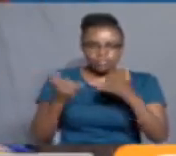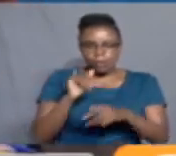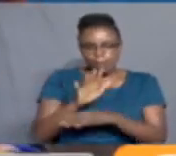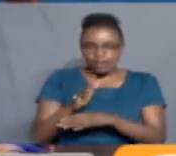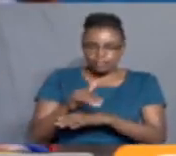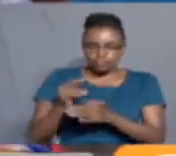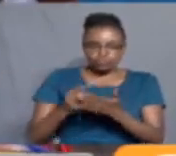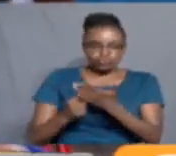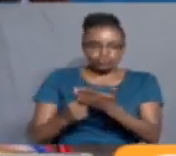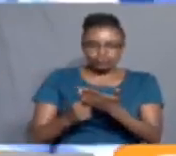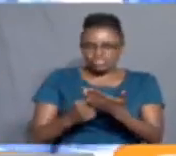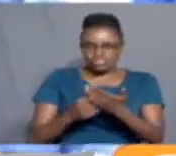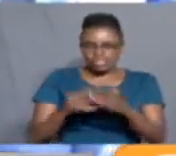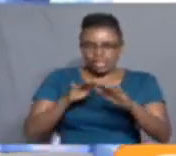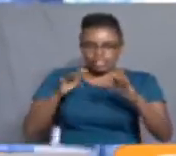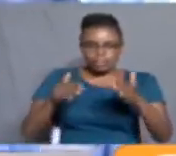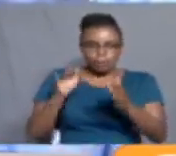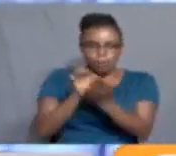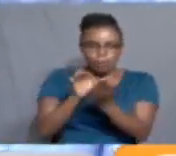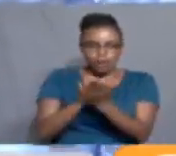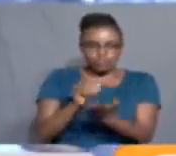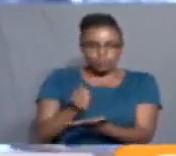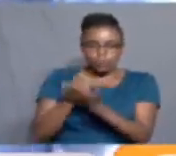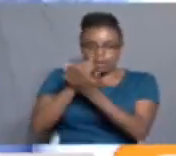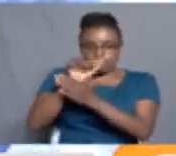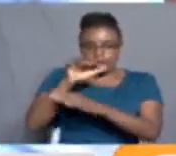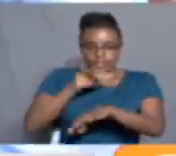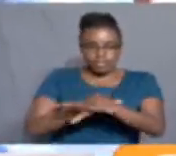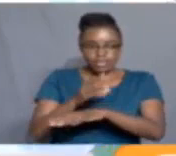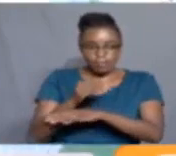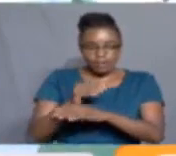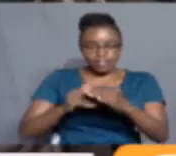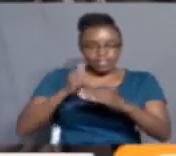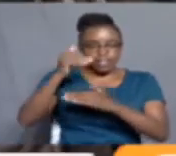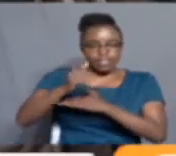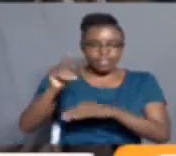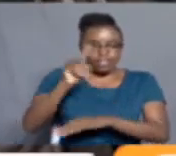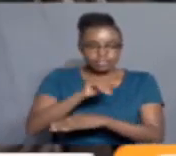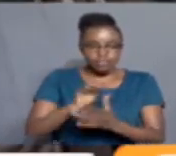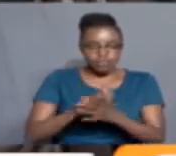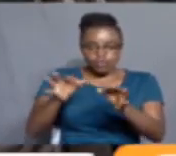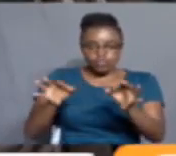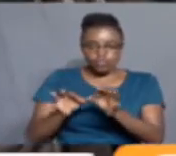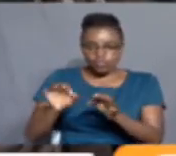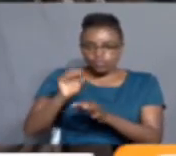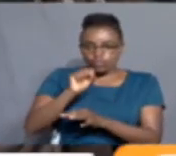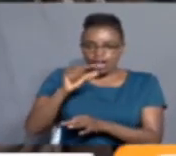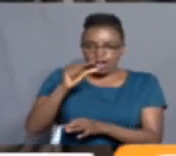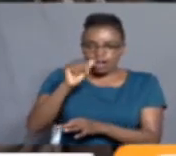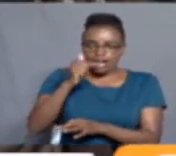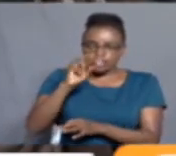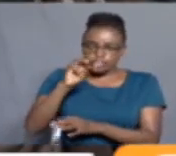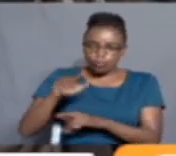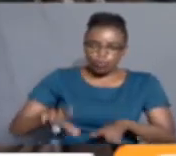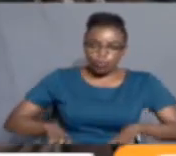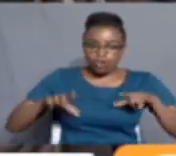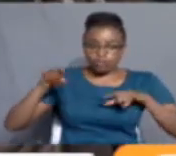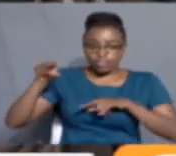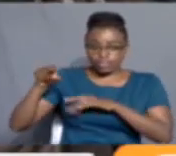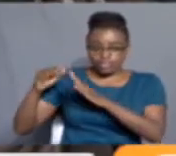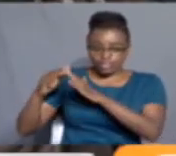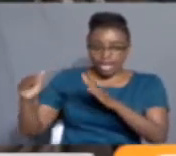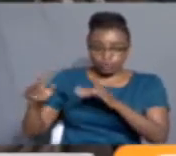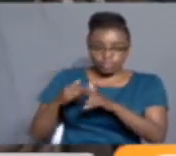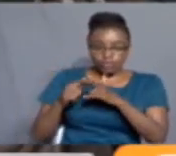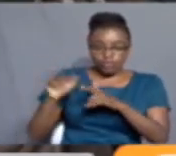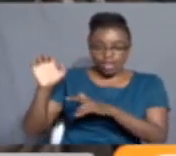table banking in a bid to assist them fend for themselves in the days to come. For the family of Stephen Gatimu that lives in this house,